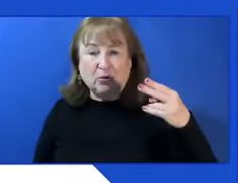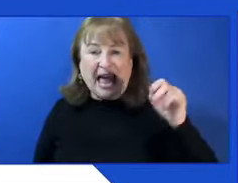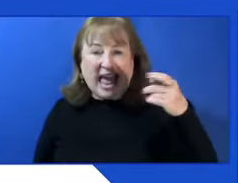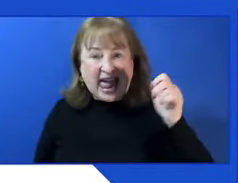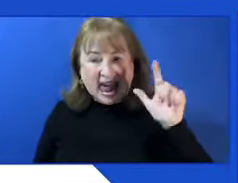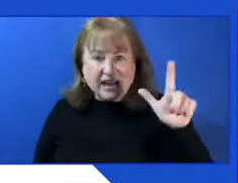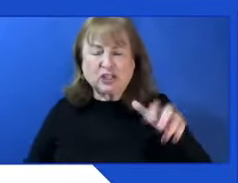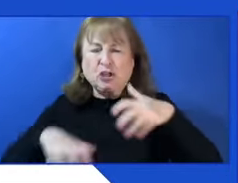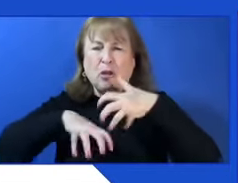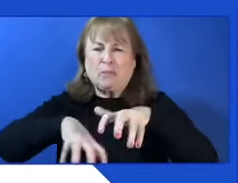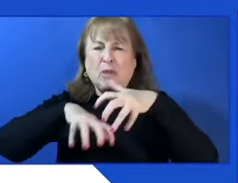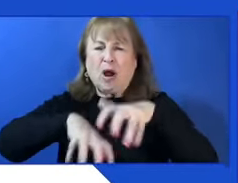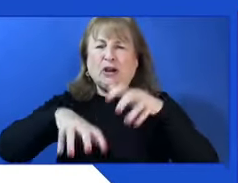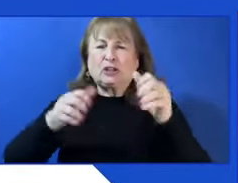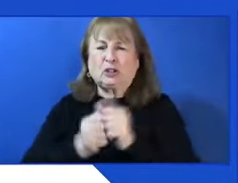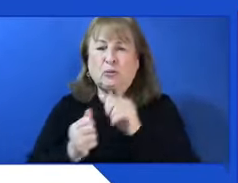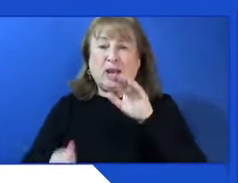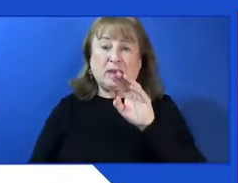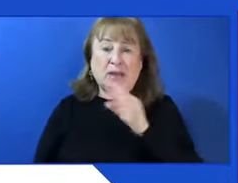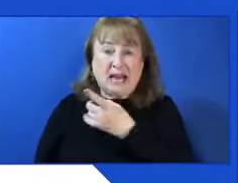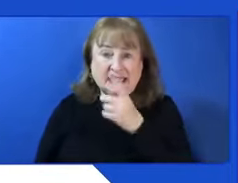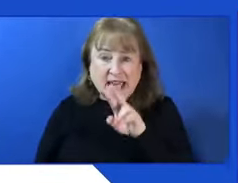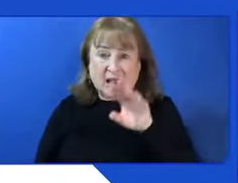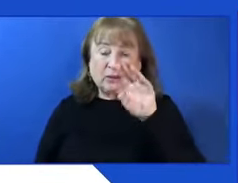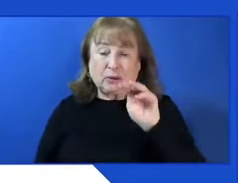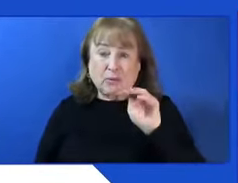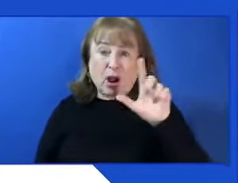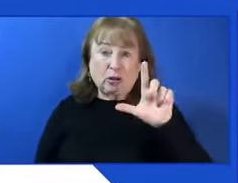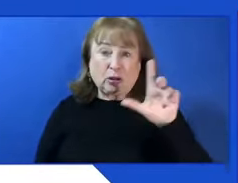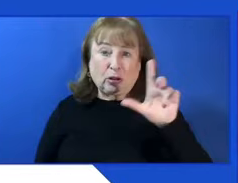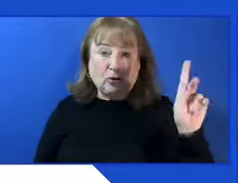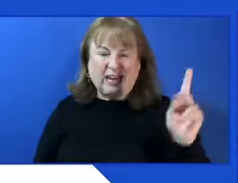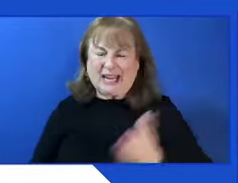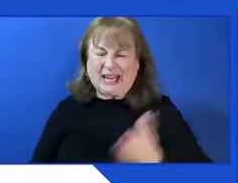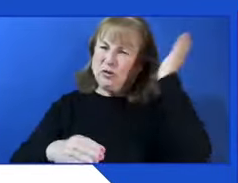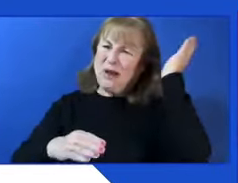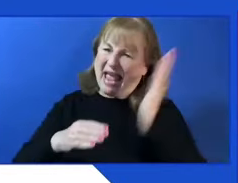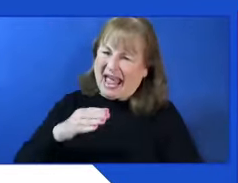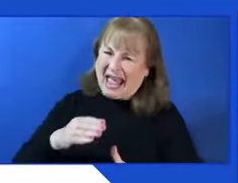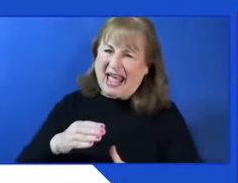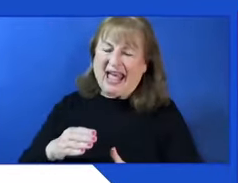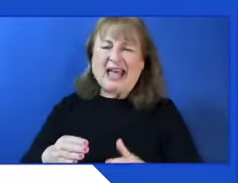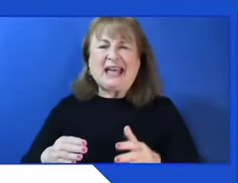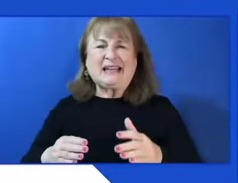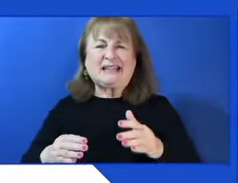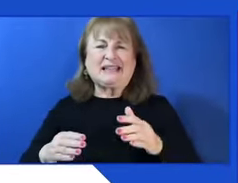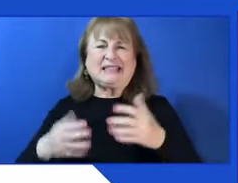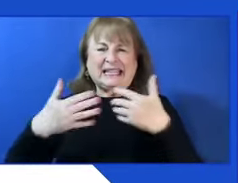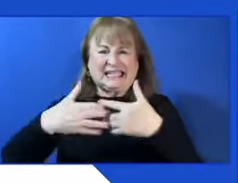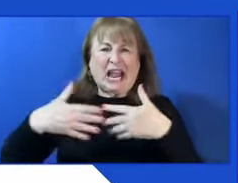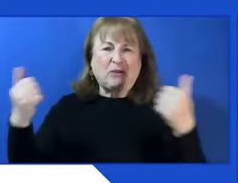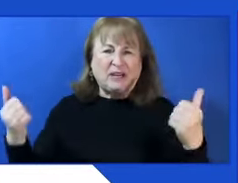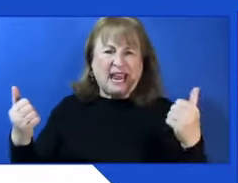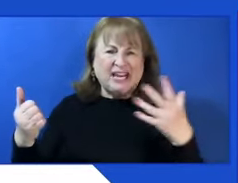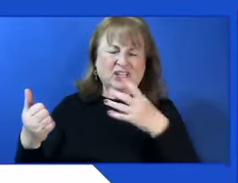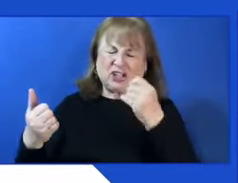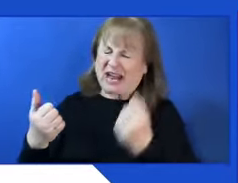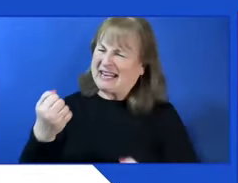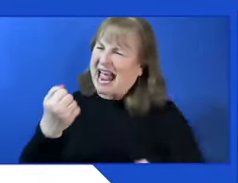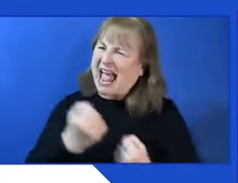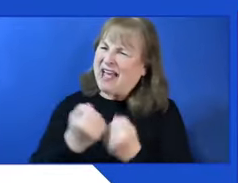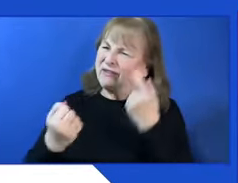with Dr. Martin Luther King to end segregation and advocate for civil rights.